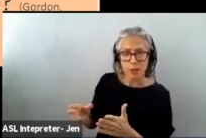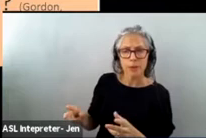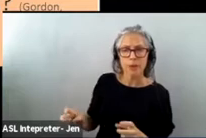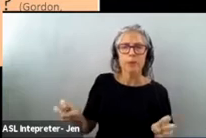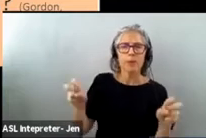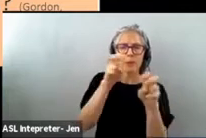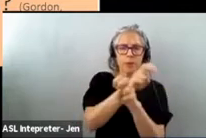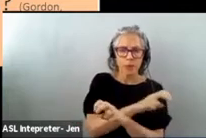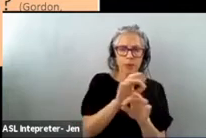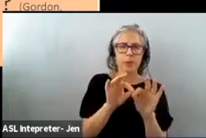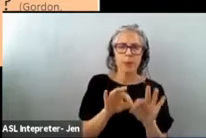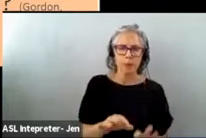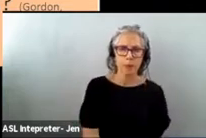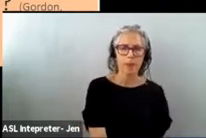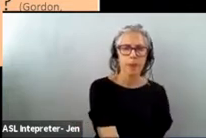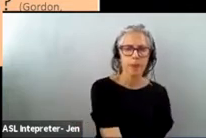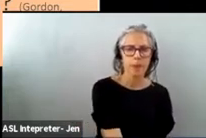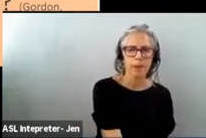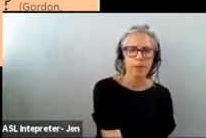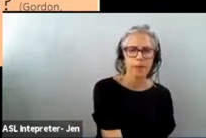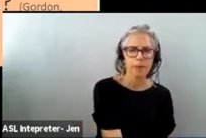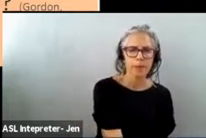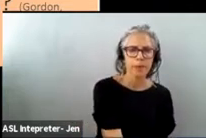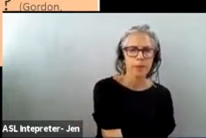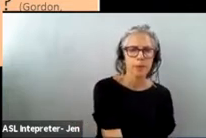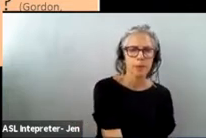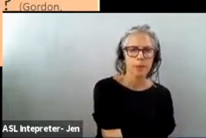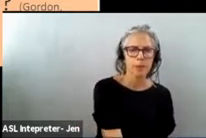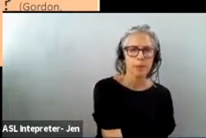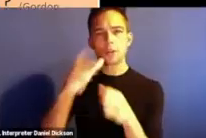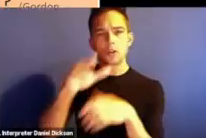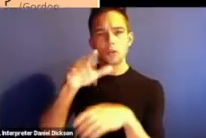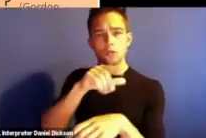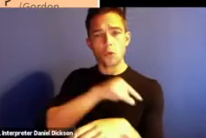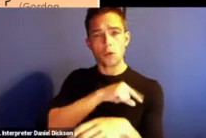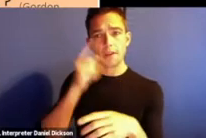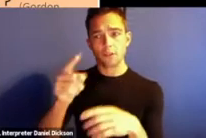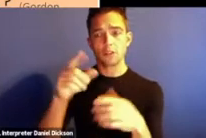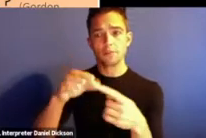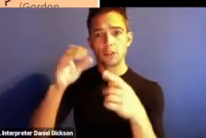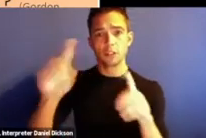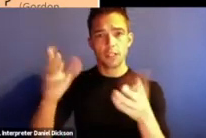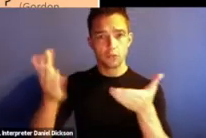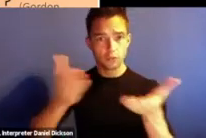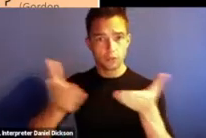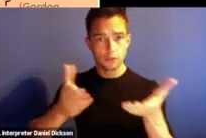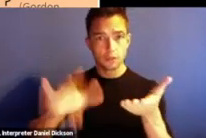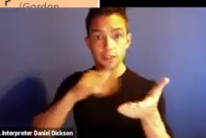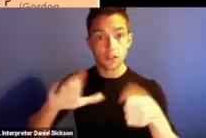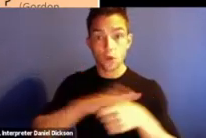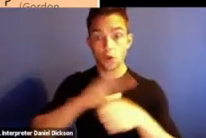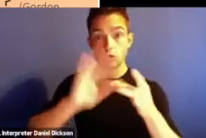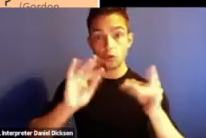resulting in many of them inaccurately being qualified for special education services, this is not the whole story. For